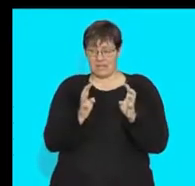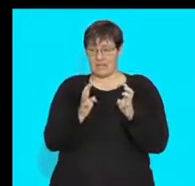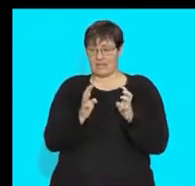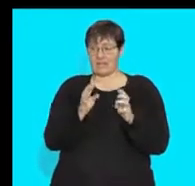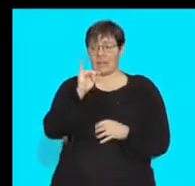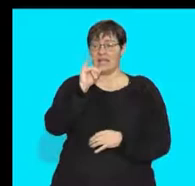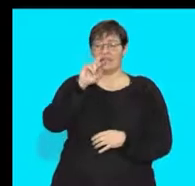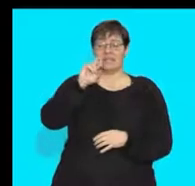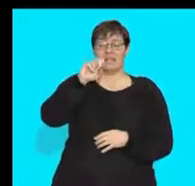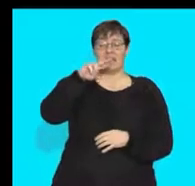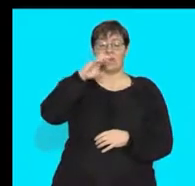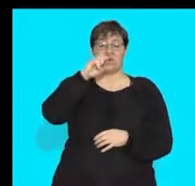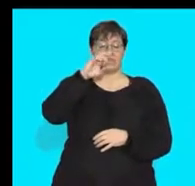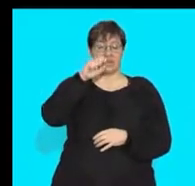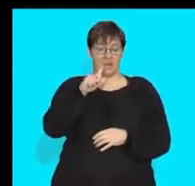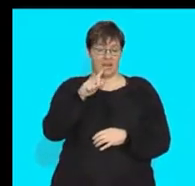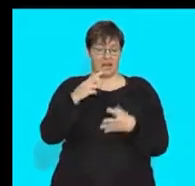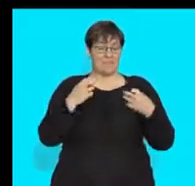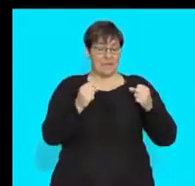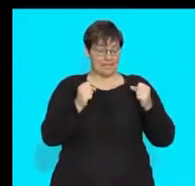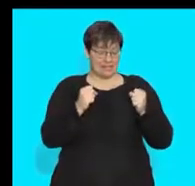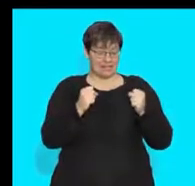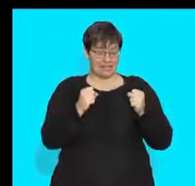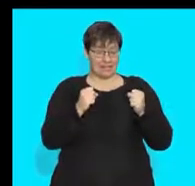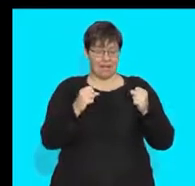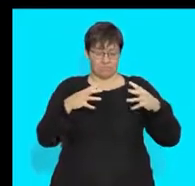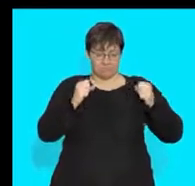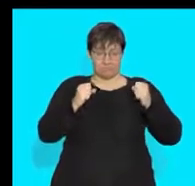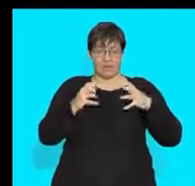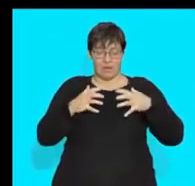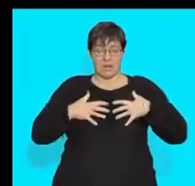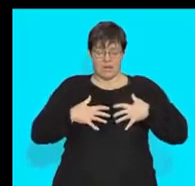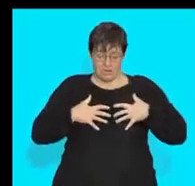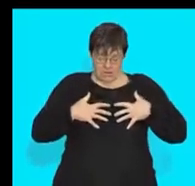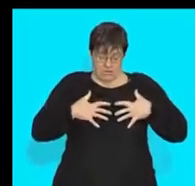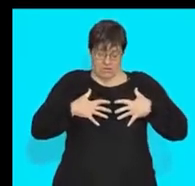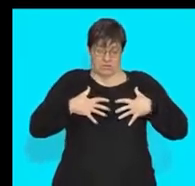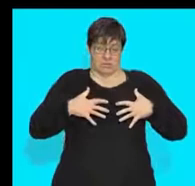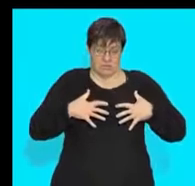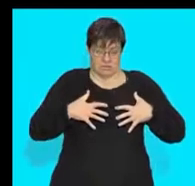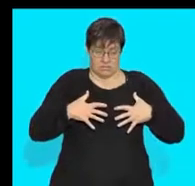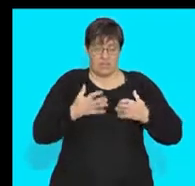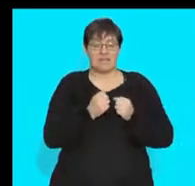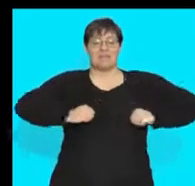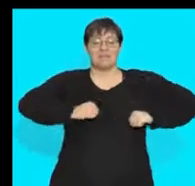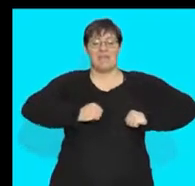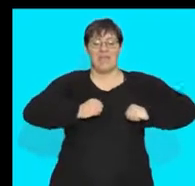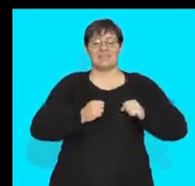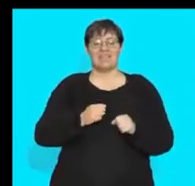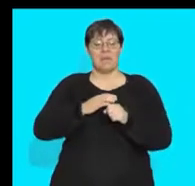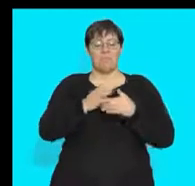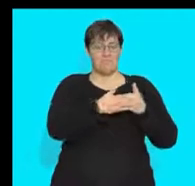muscles also contract. So what does this cause? It causes, all right, the air